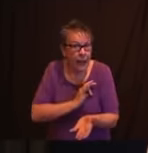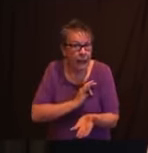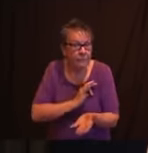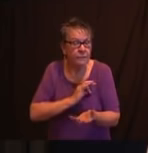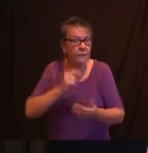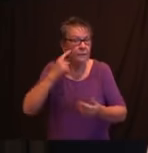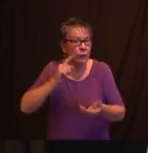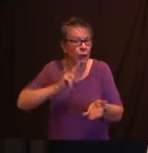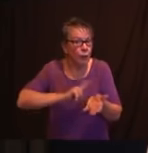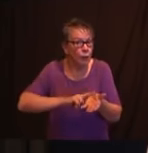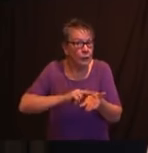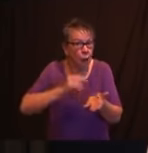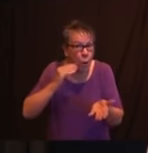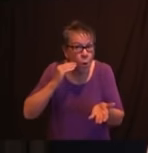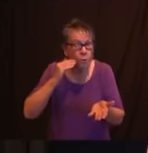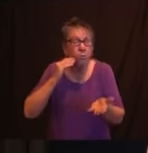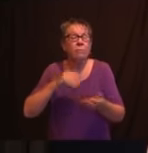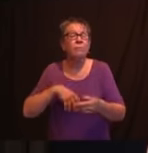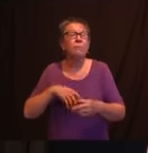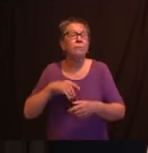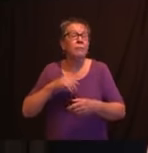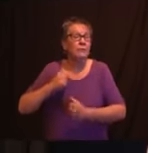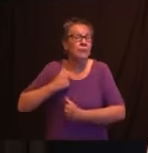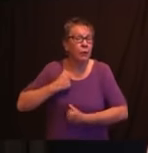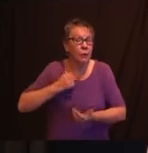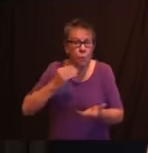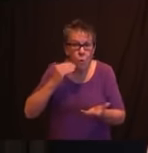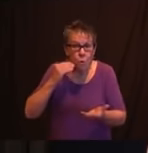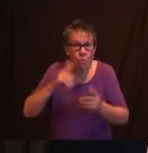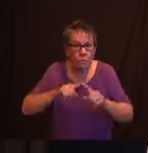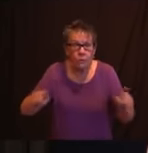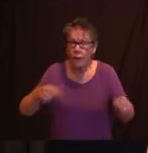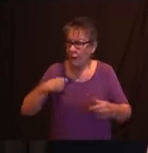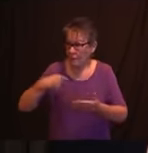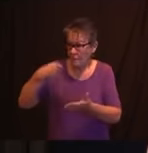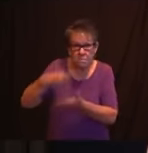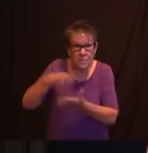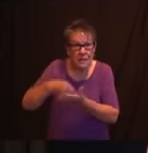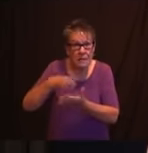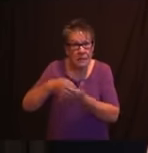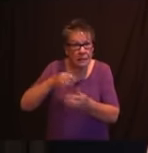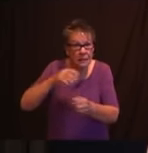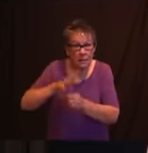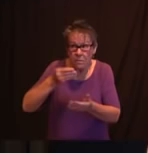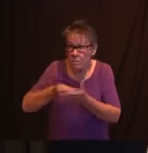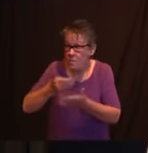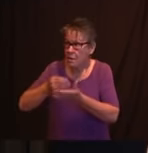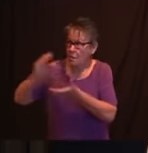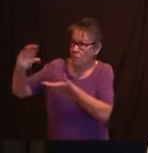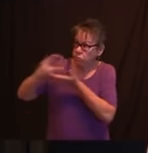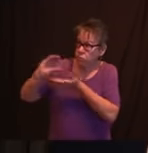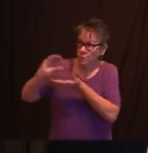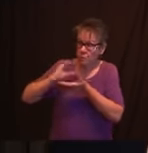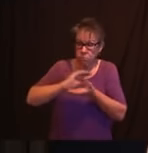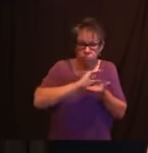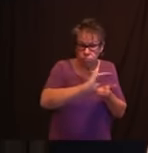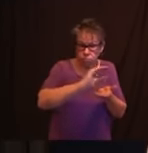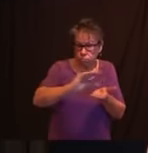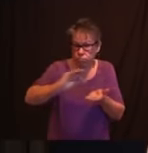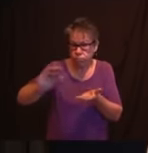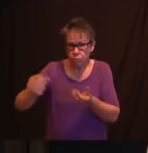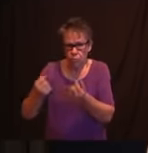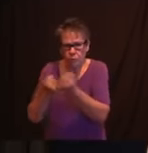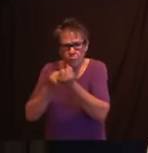for a long time, and legislation can take a long time, even if it comes to fruition.